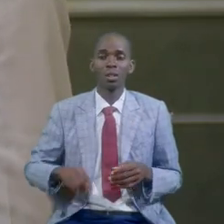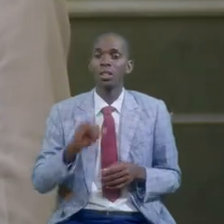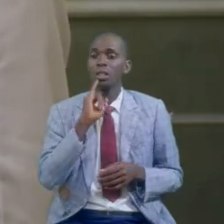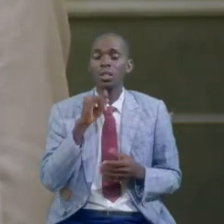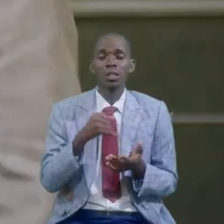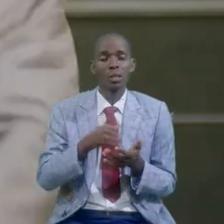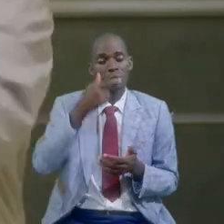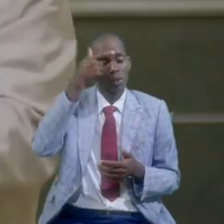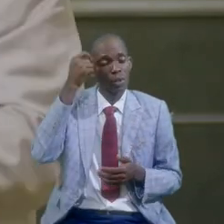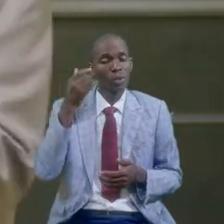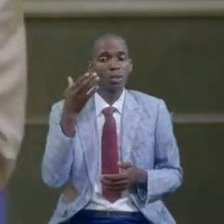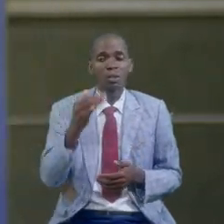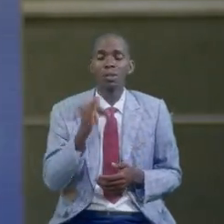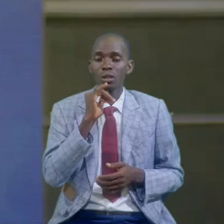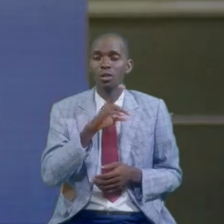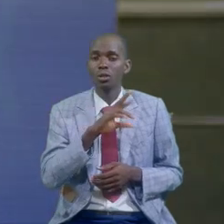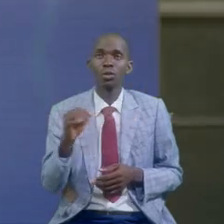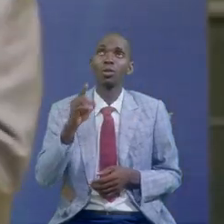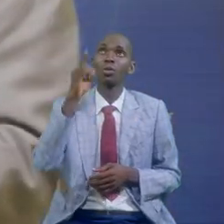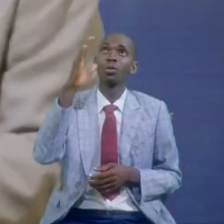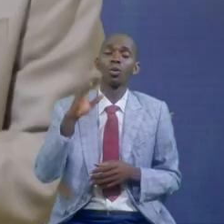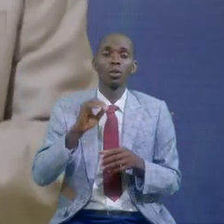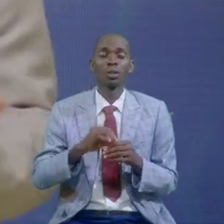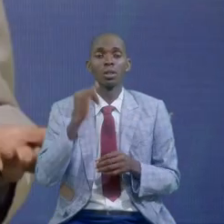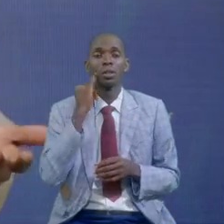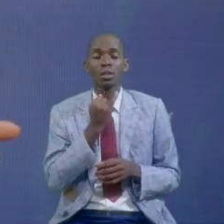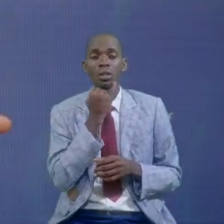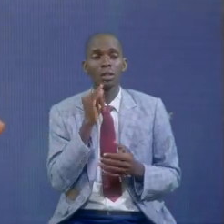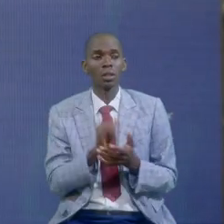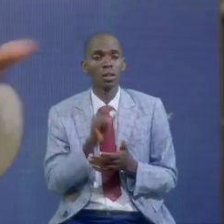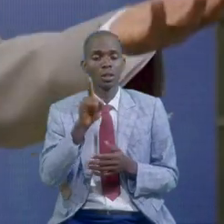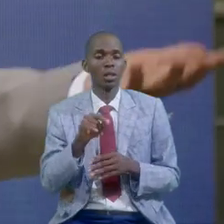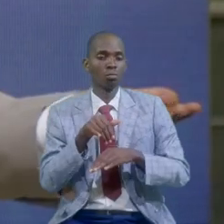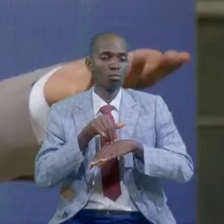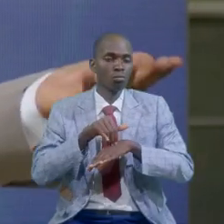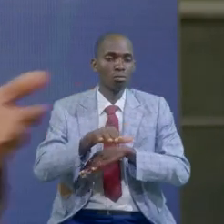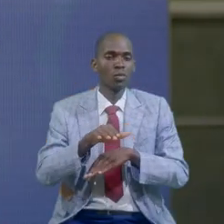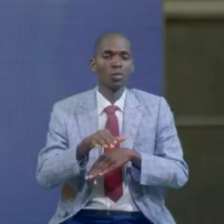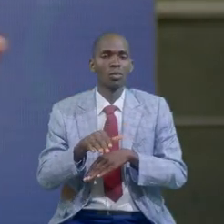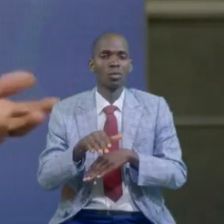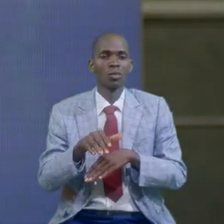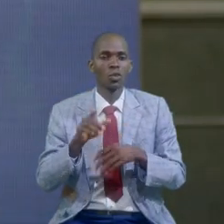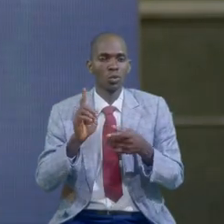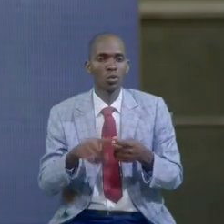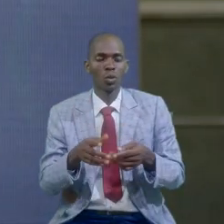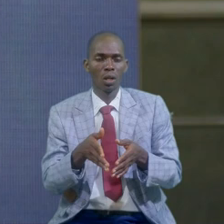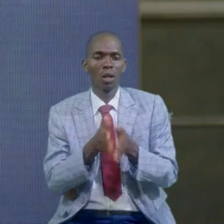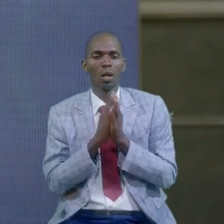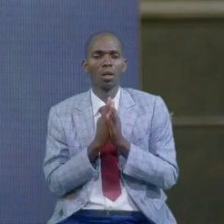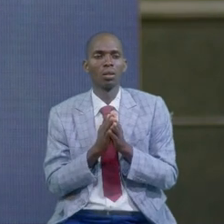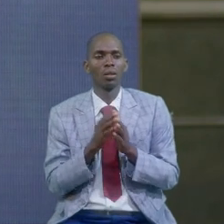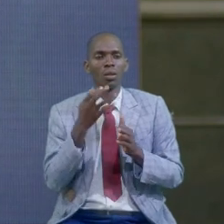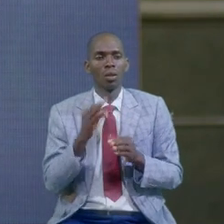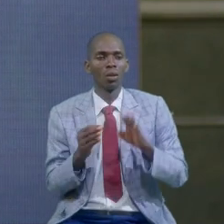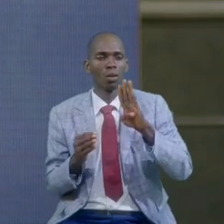is not a God in Israel that thou sendest to inquire of Beelzebub,